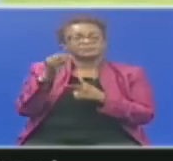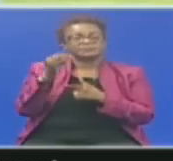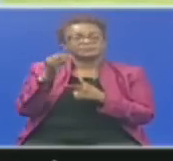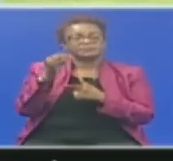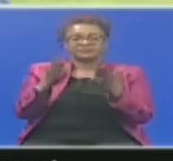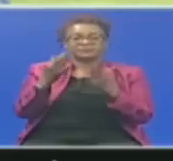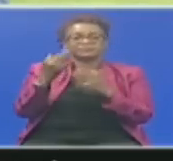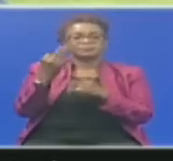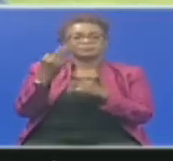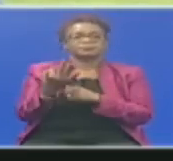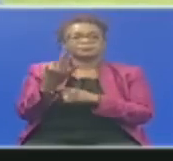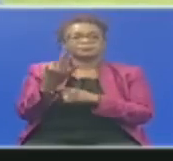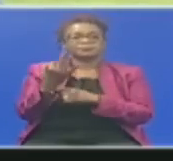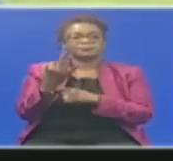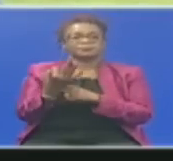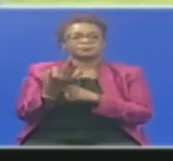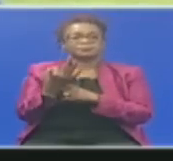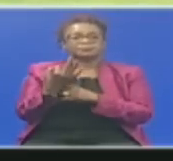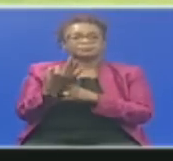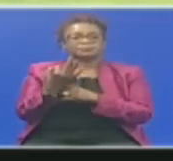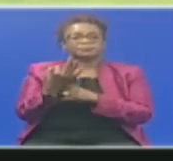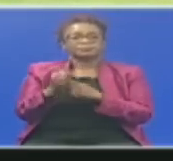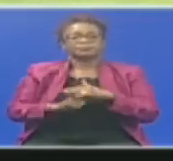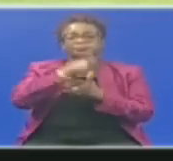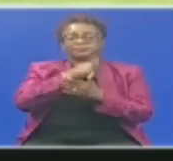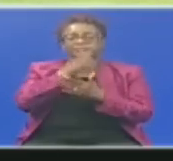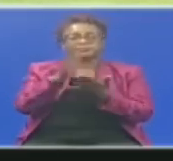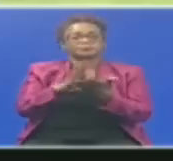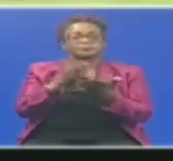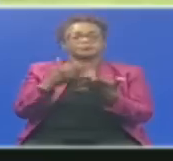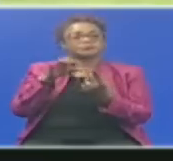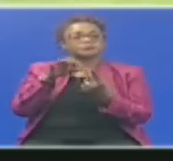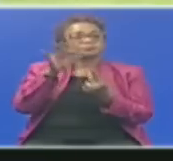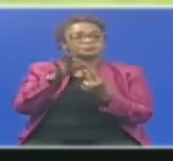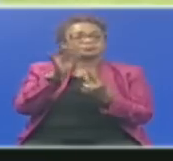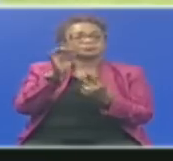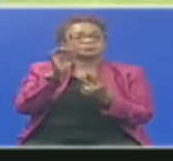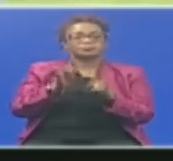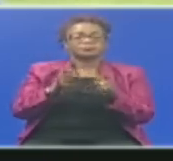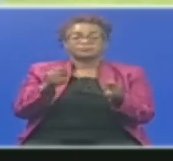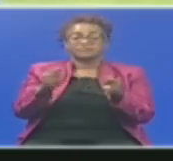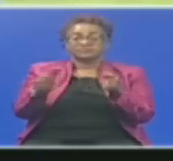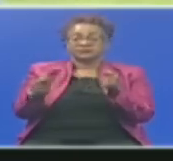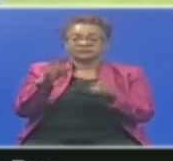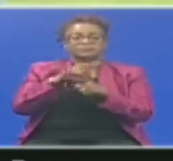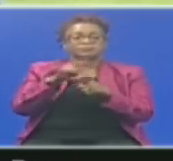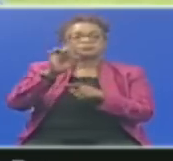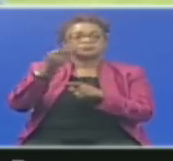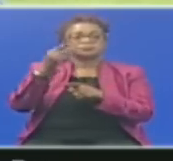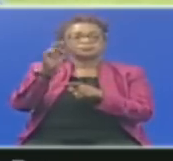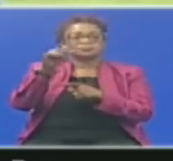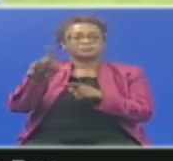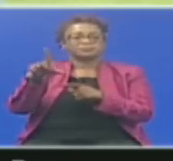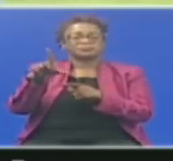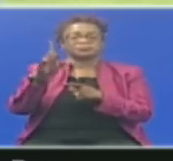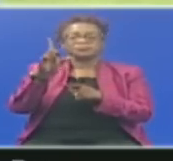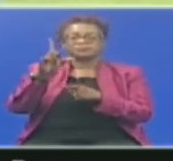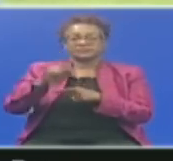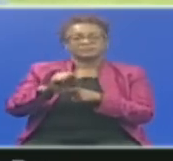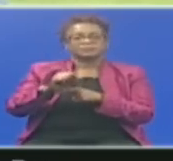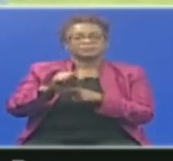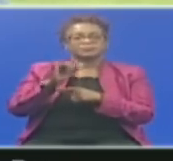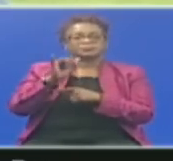March, that is with the support of the private sector, to have alternative cooking stove using ethanol, which is much cheaper and is